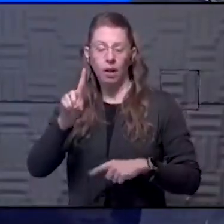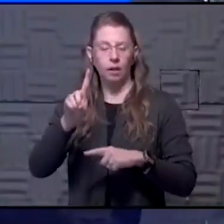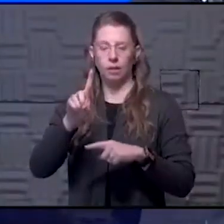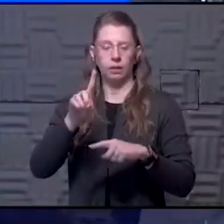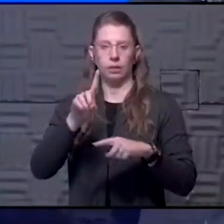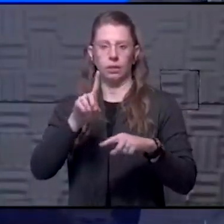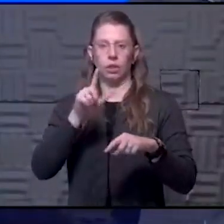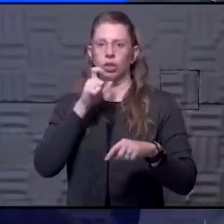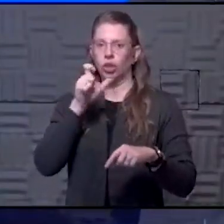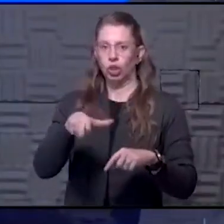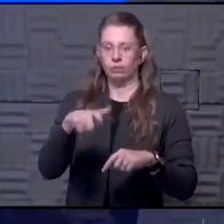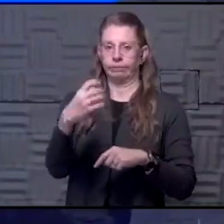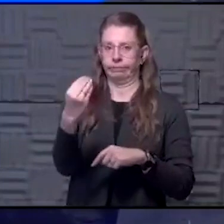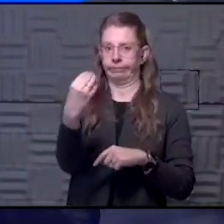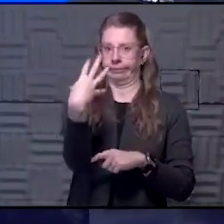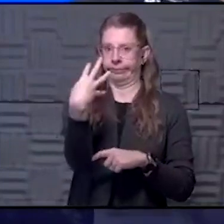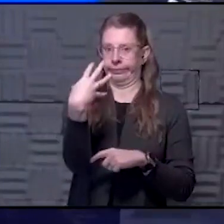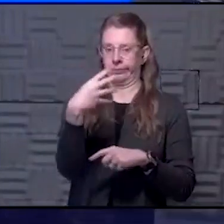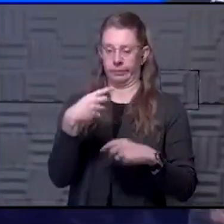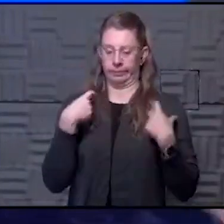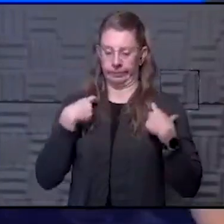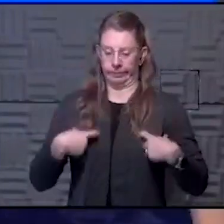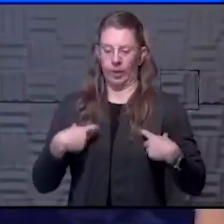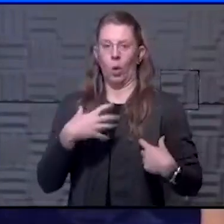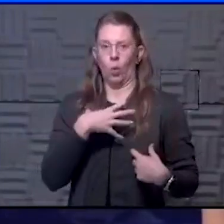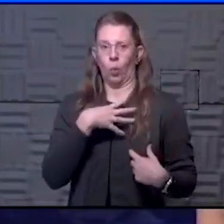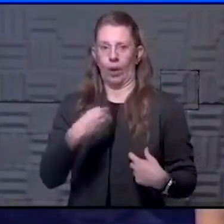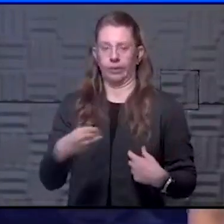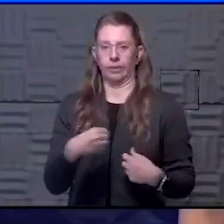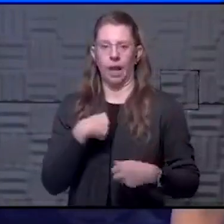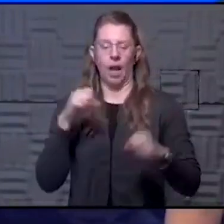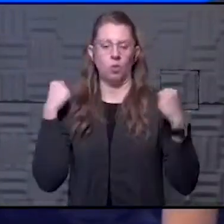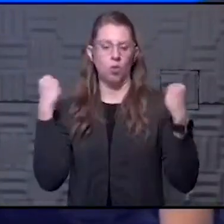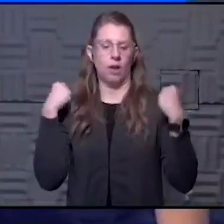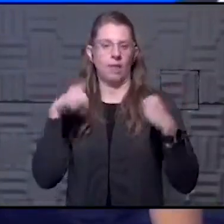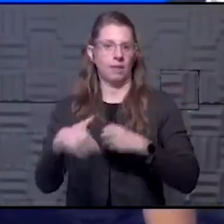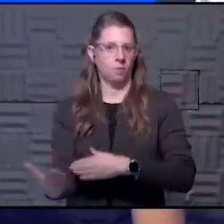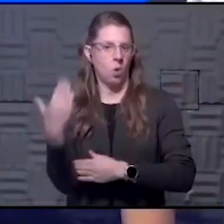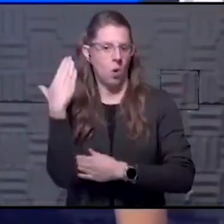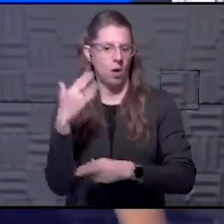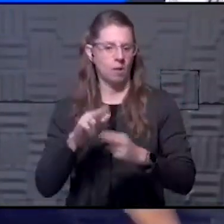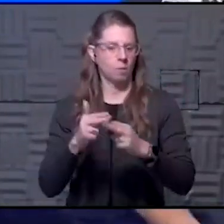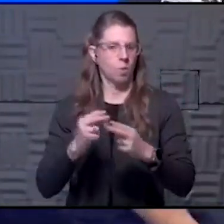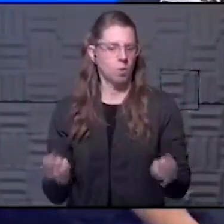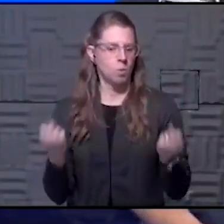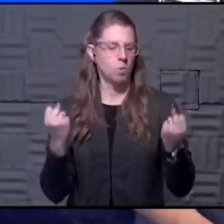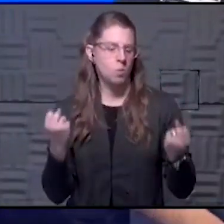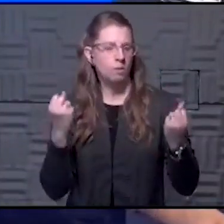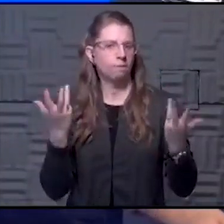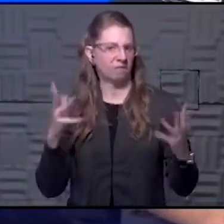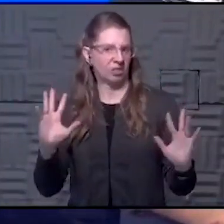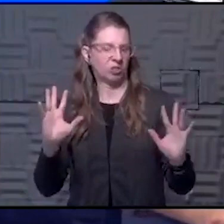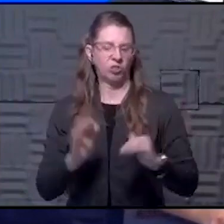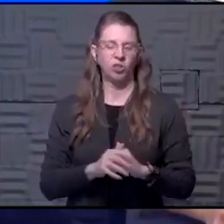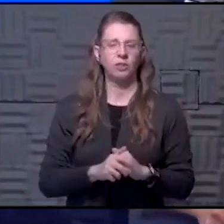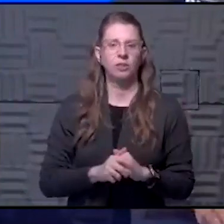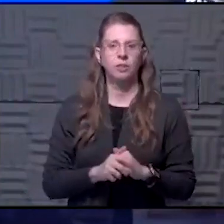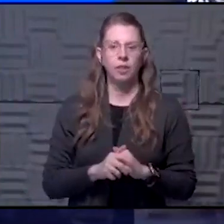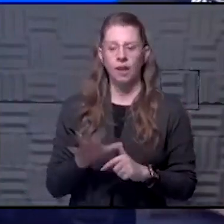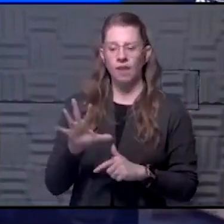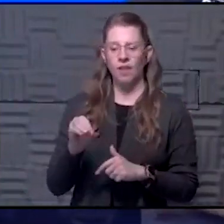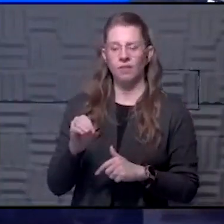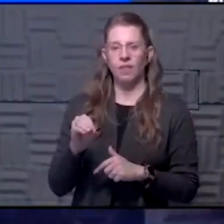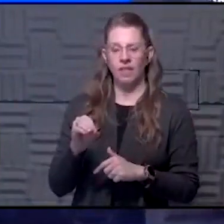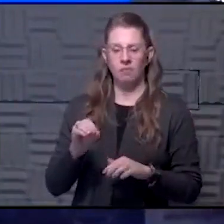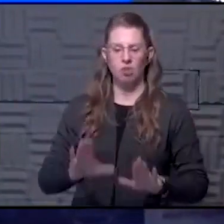a camera with a wife beater. How about that? I worked out this morning. I pumped some iron, made sure I got my lifts in. Got about 50